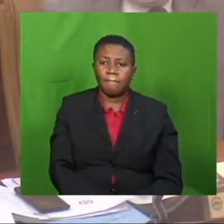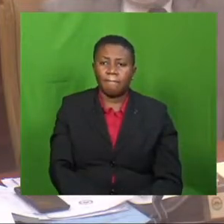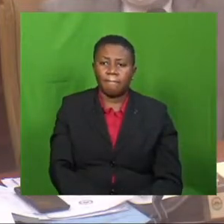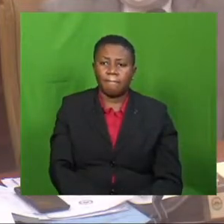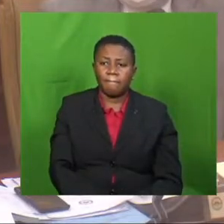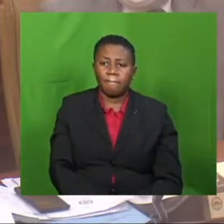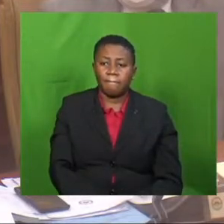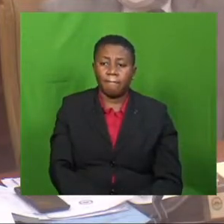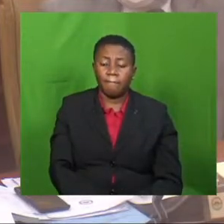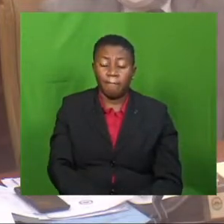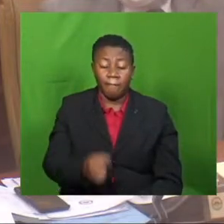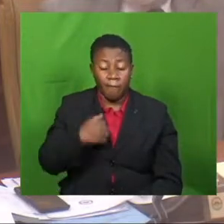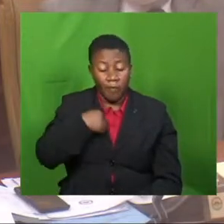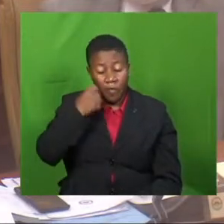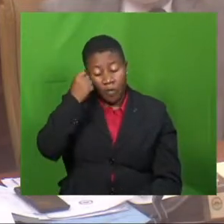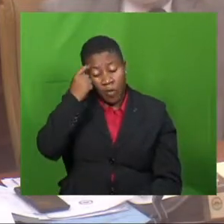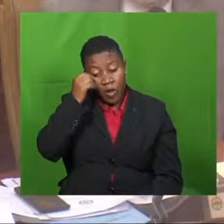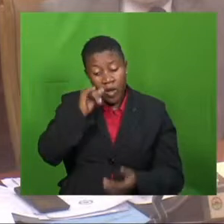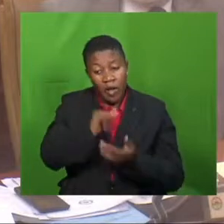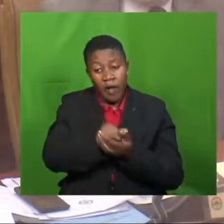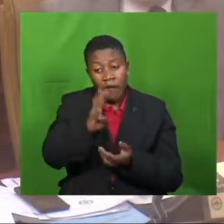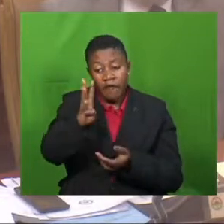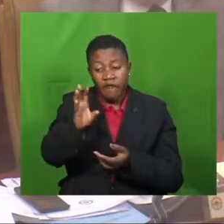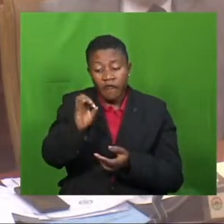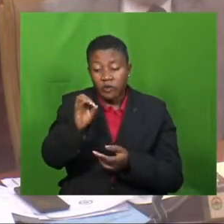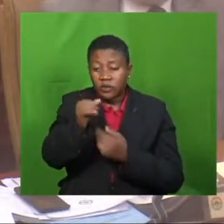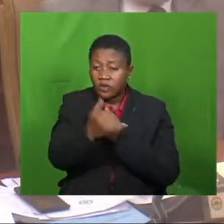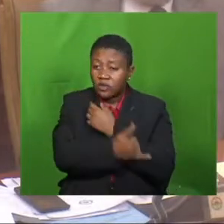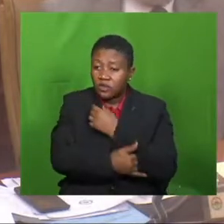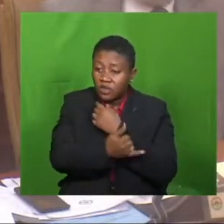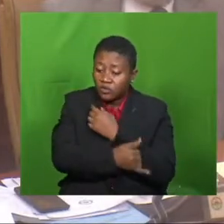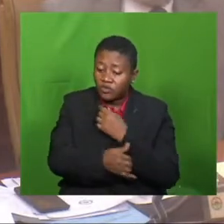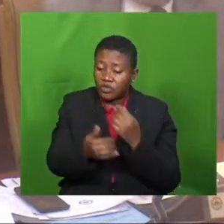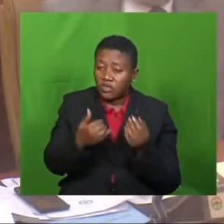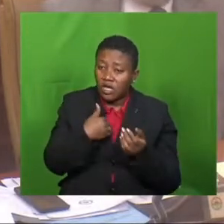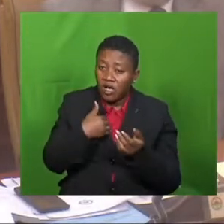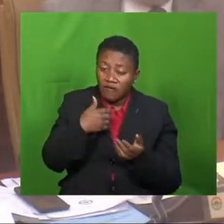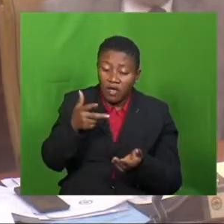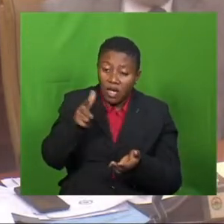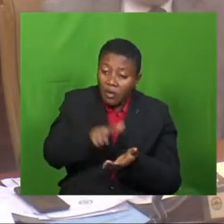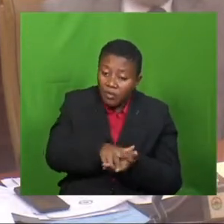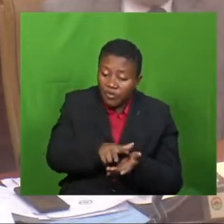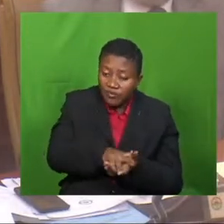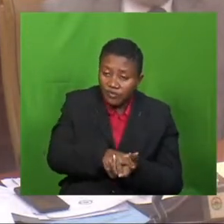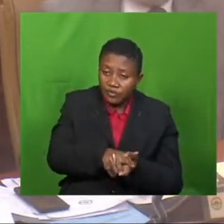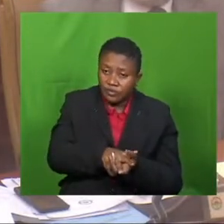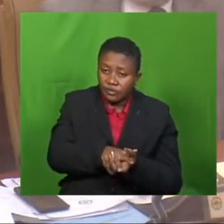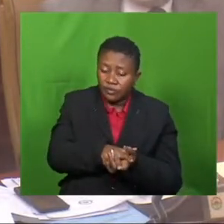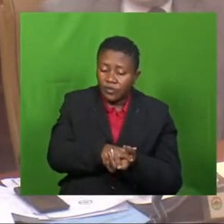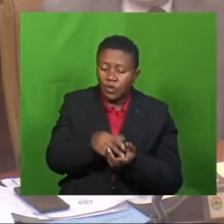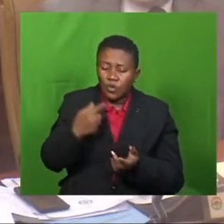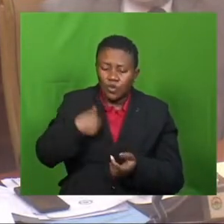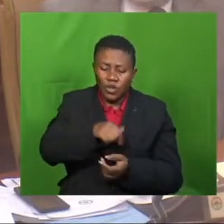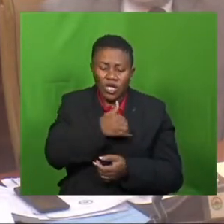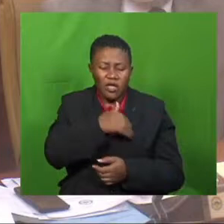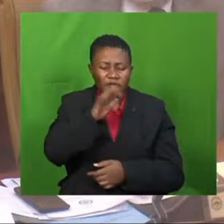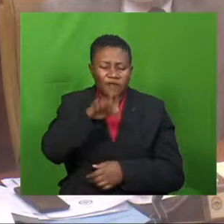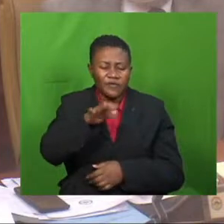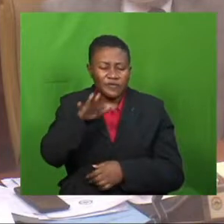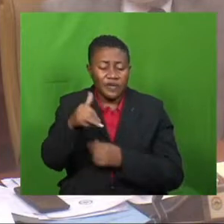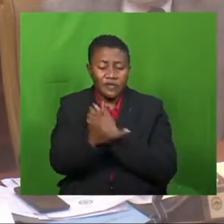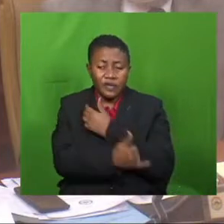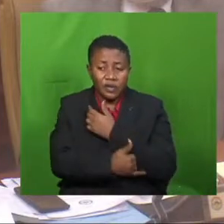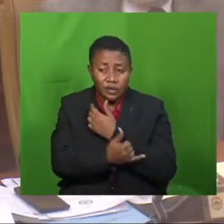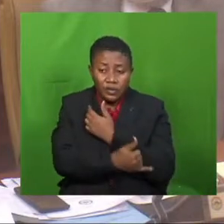I understand that 40 countries have so ratified, but this is an agreement which affects 55 countries. So it means, Mr.